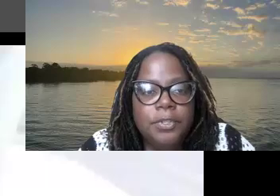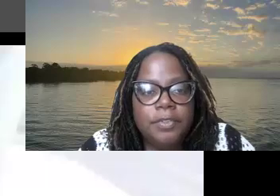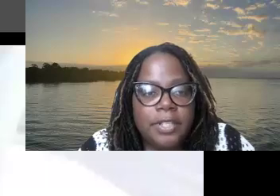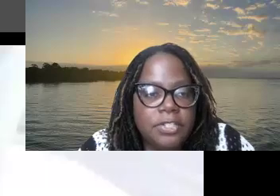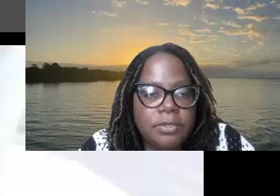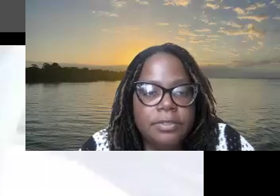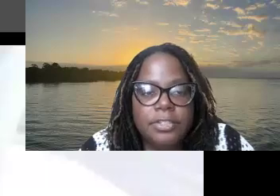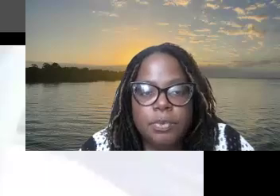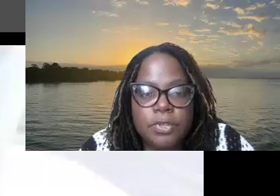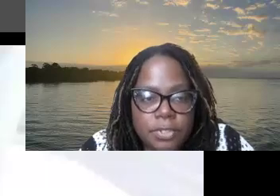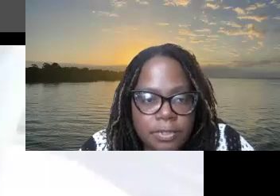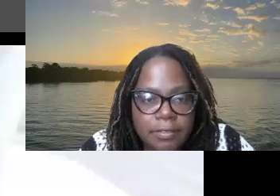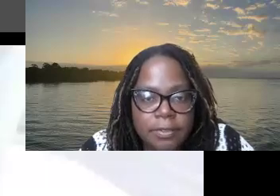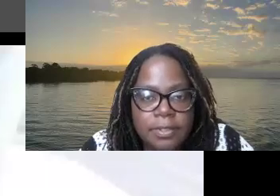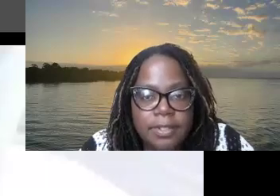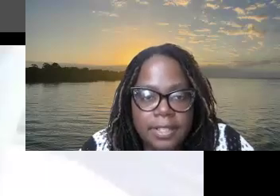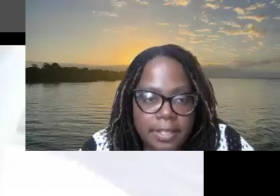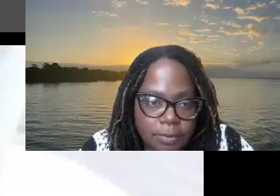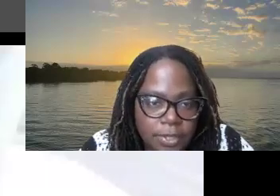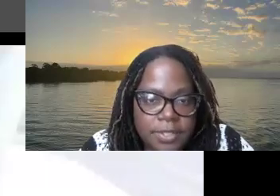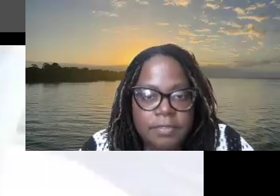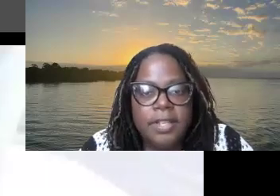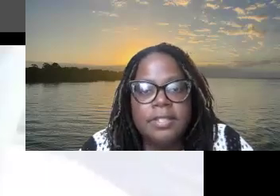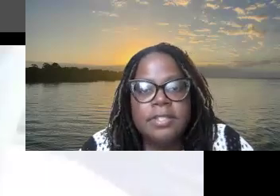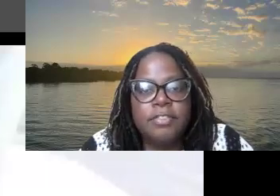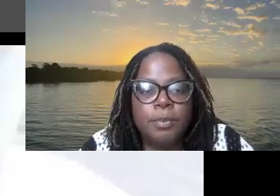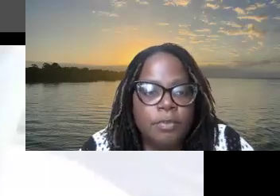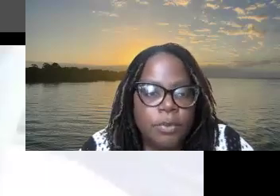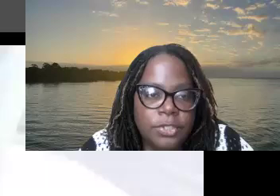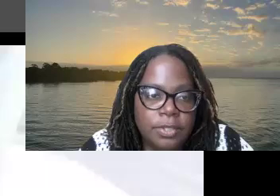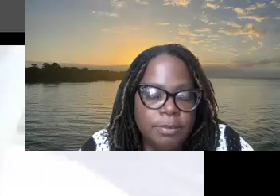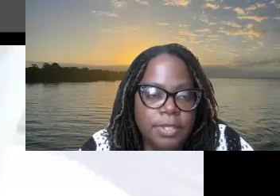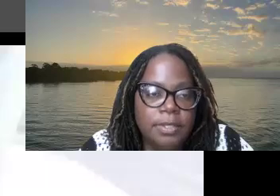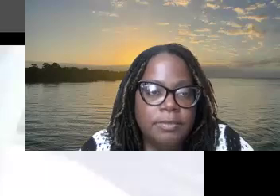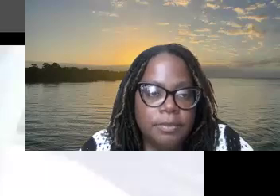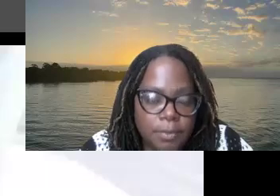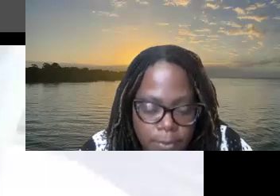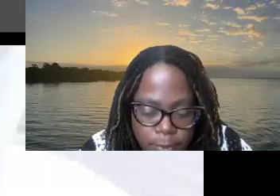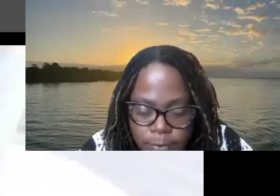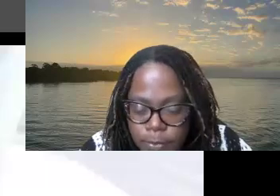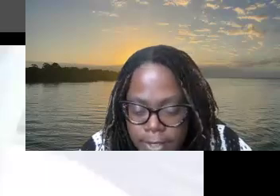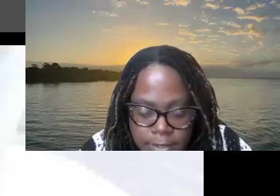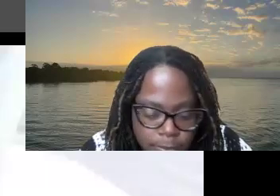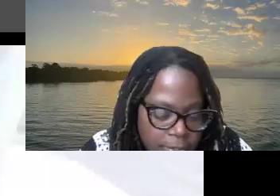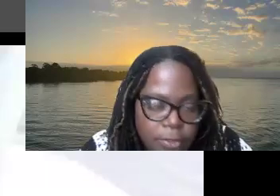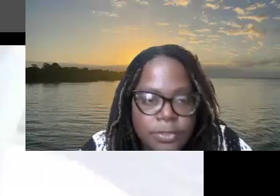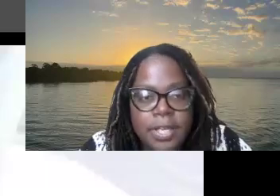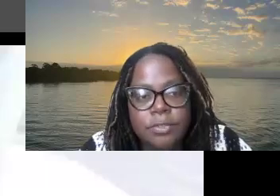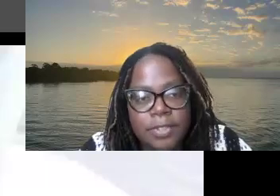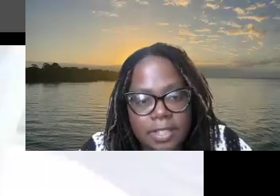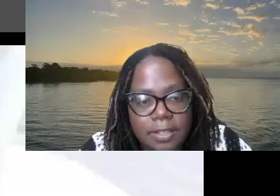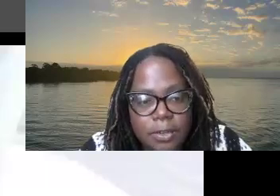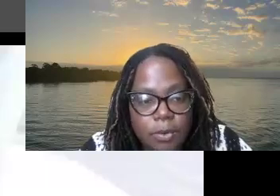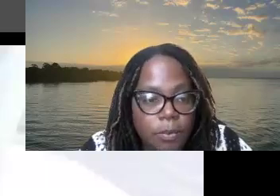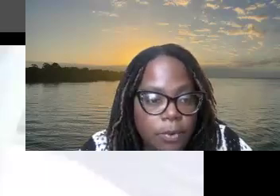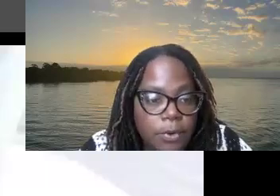When we go to the relational or interpersonal level, again, witnessing violence in family of origin can be the only way someone's learned how